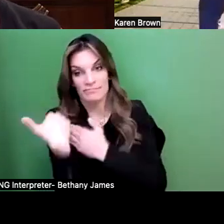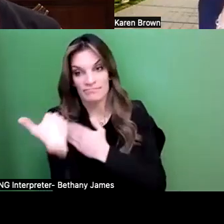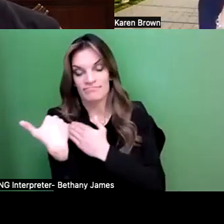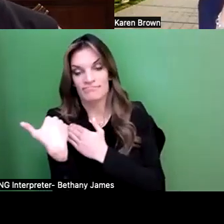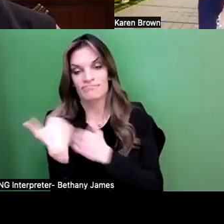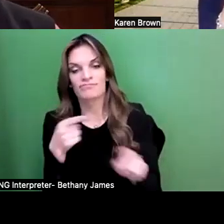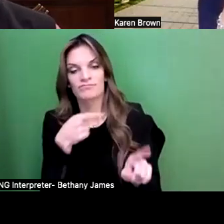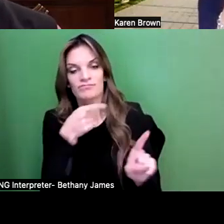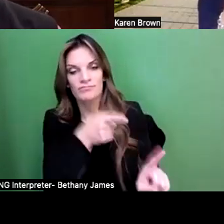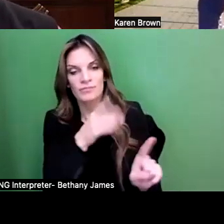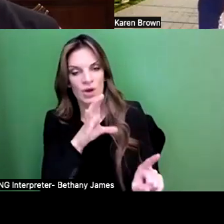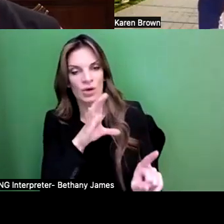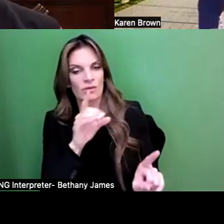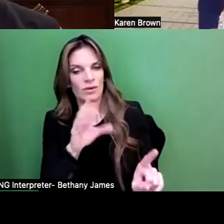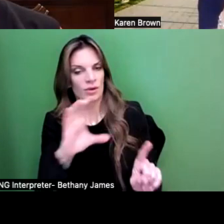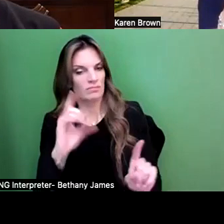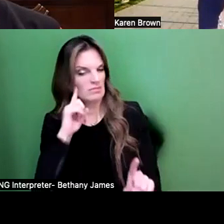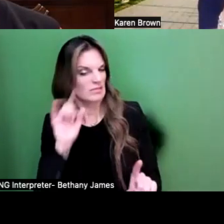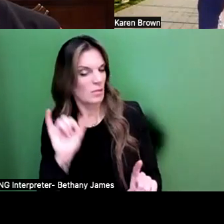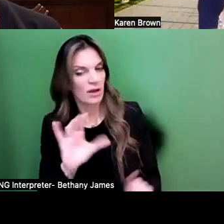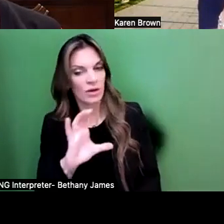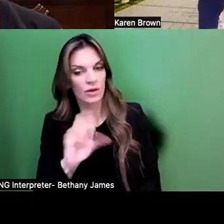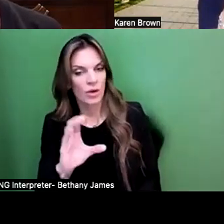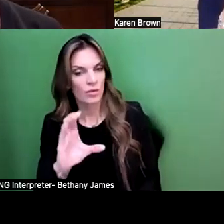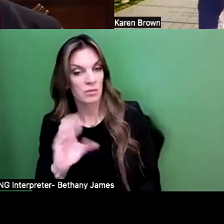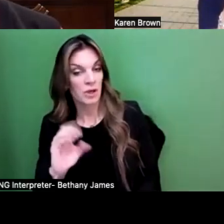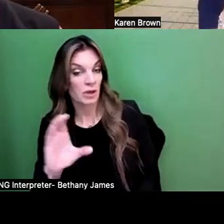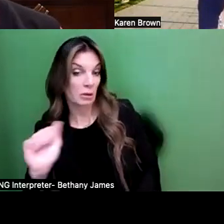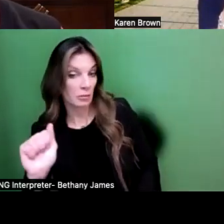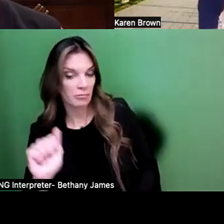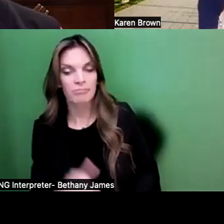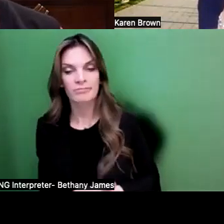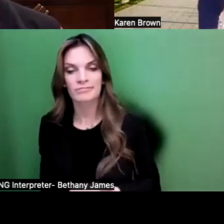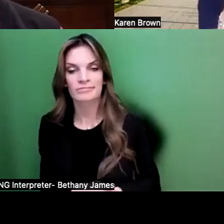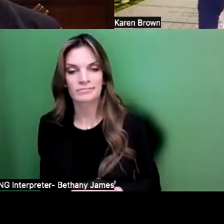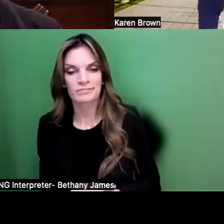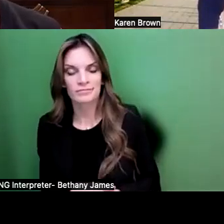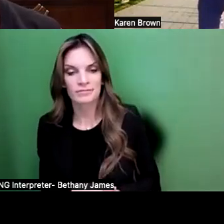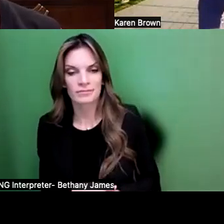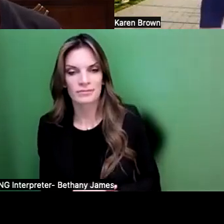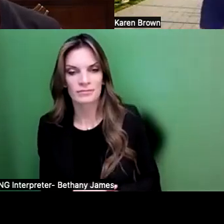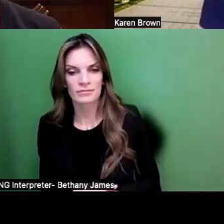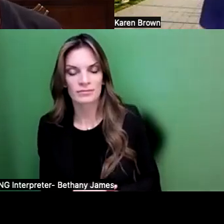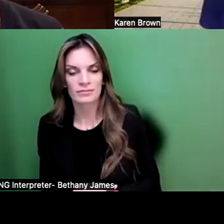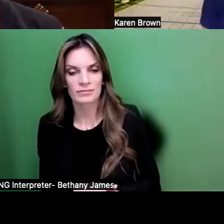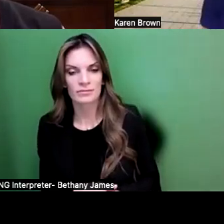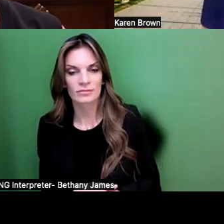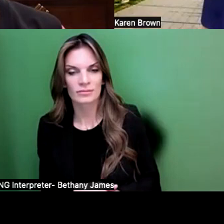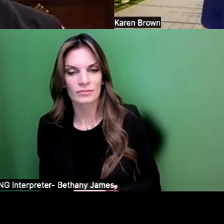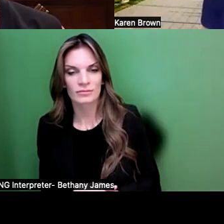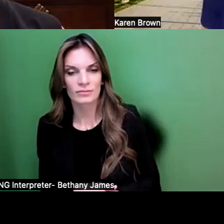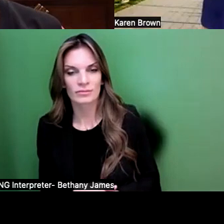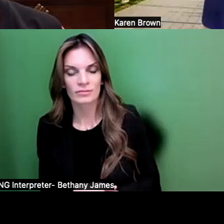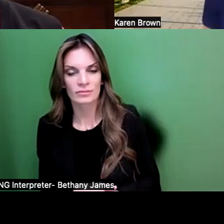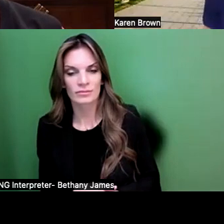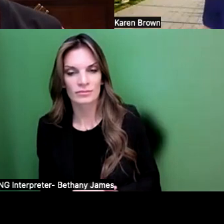the abandoned or vacant Mrs. Greens and Boltons,